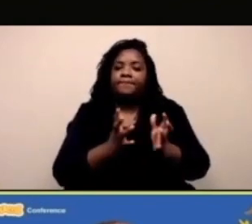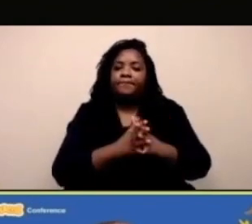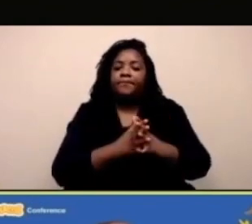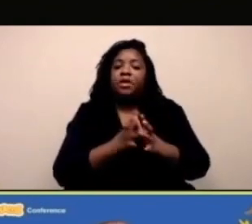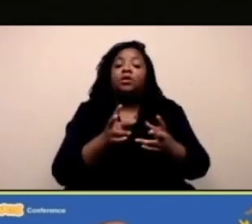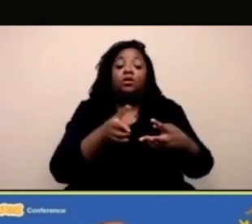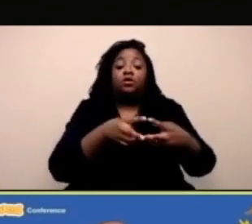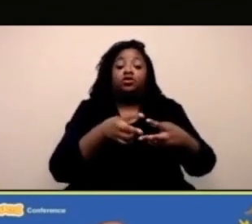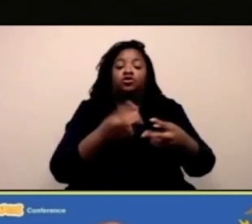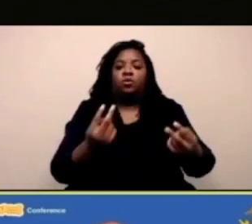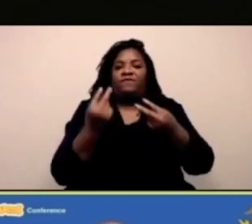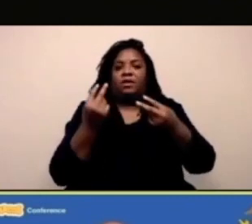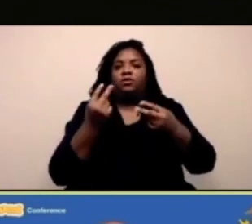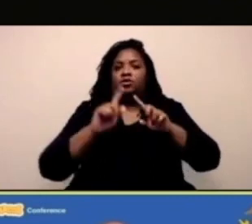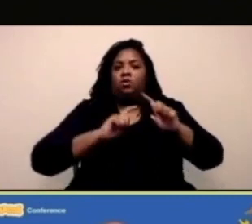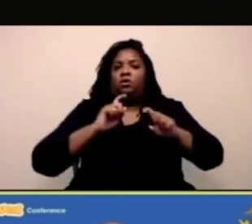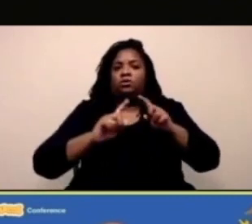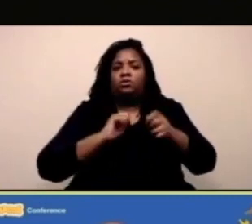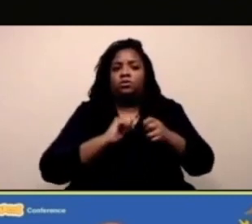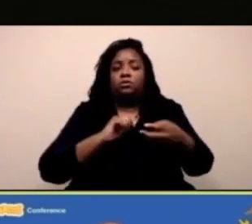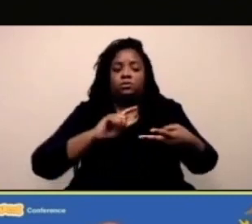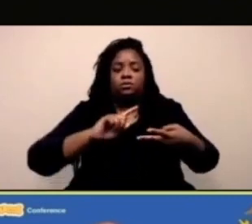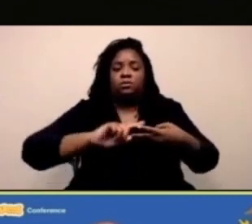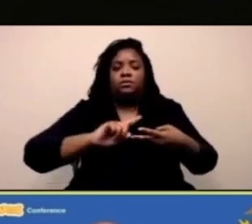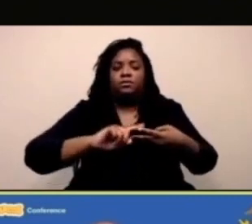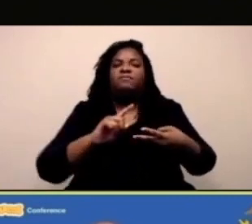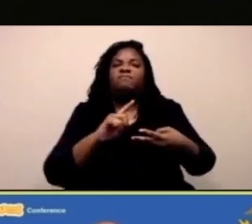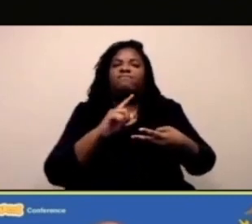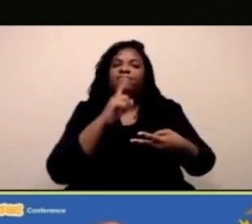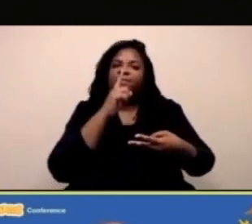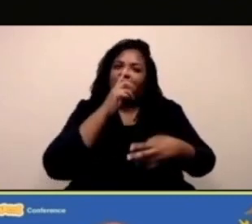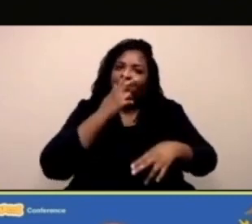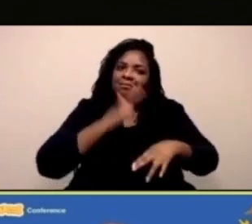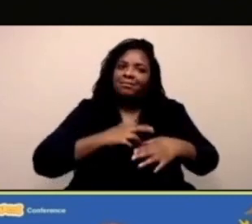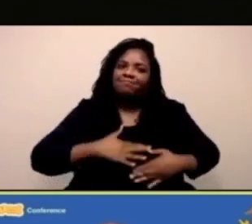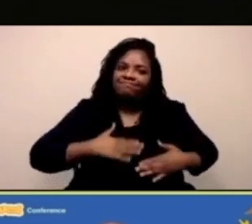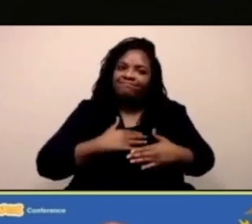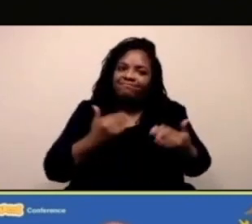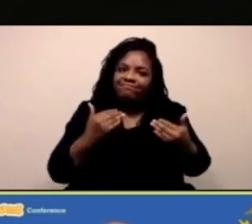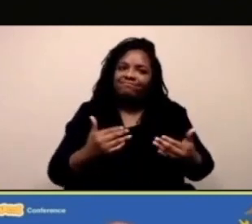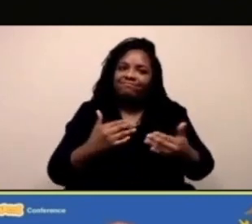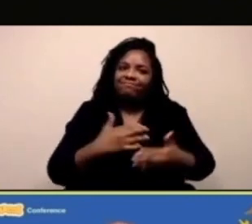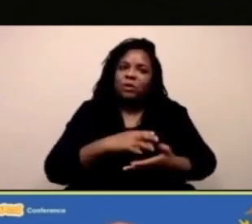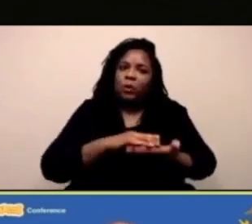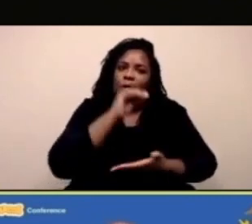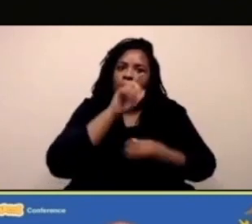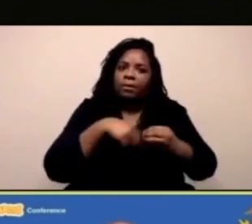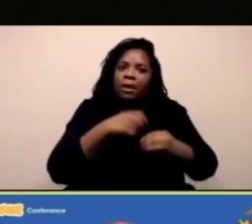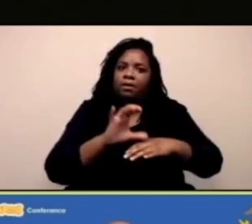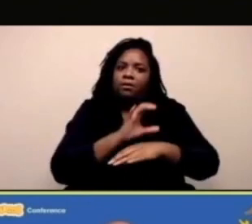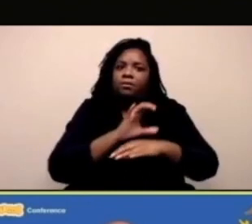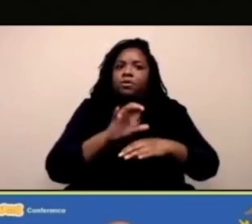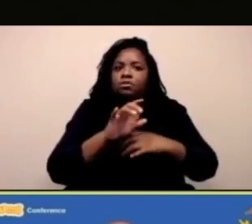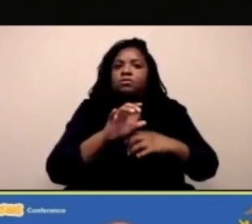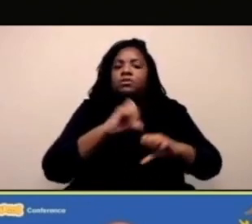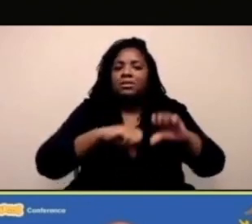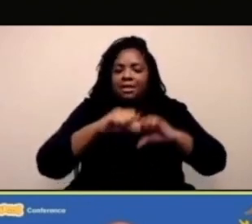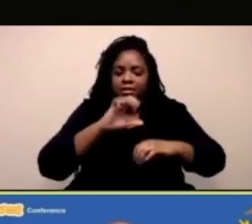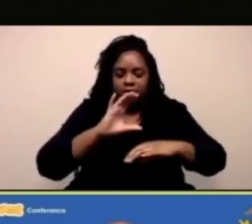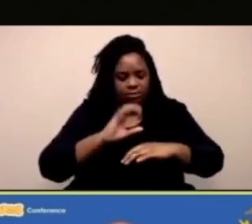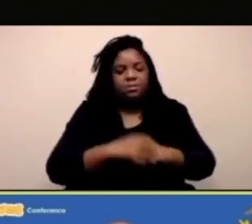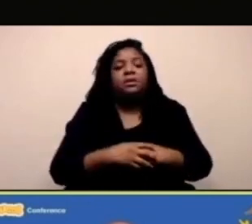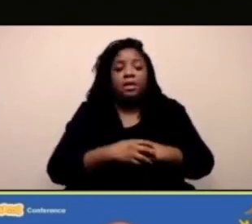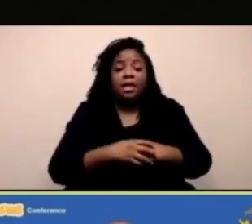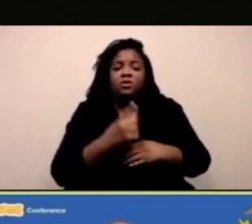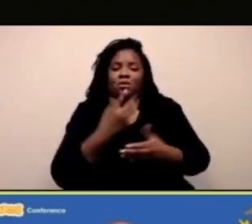reflection questions are one, first, have fun and enjoy learning about computer science. I think that's one of the great things about Scratch